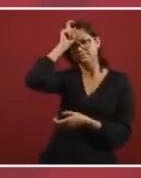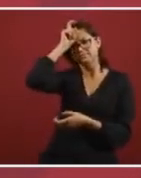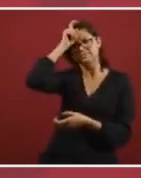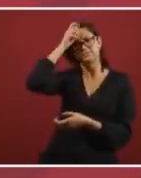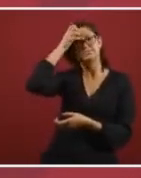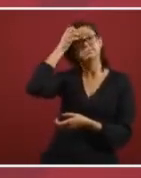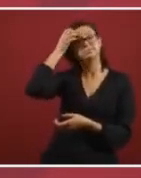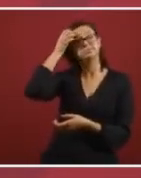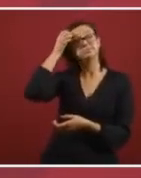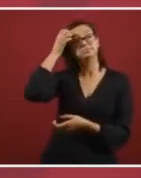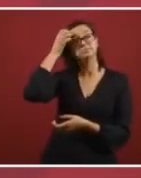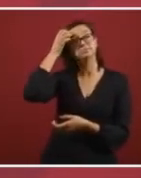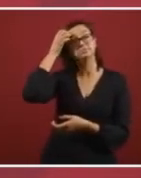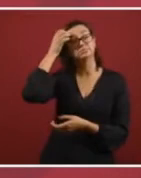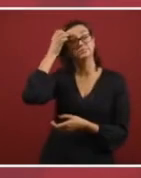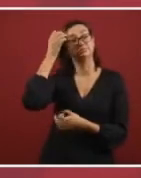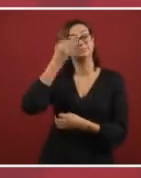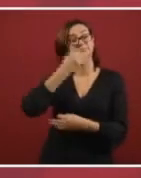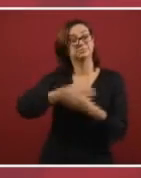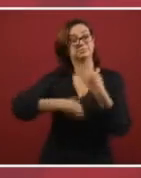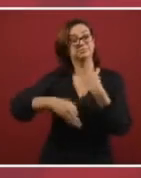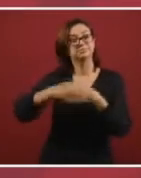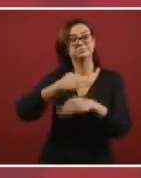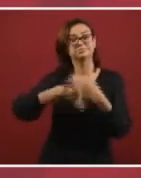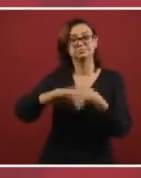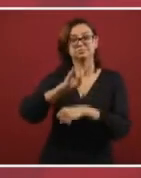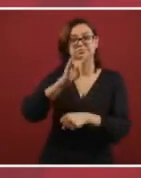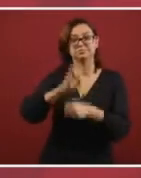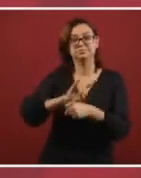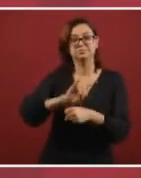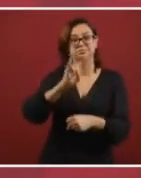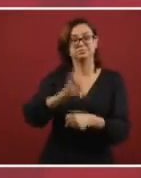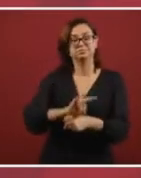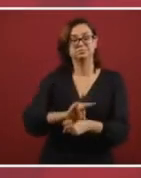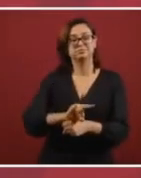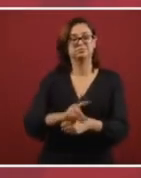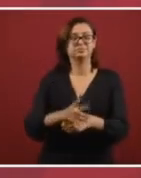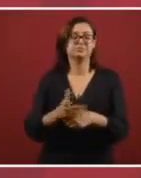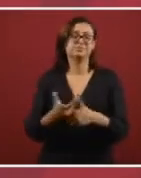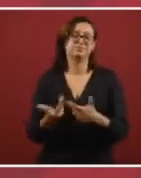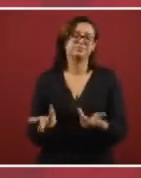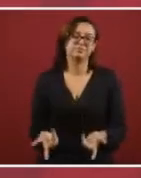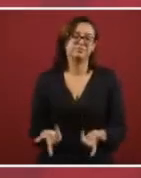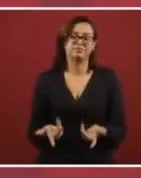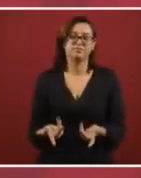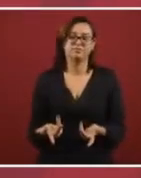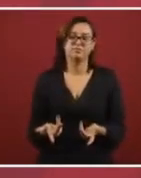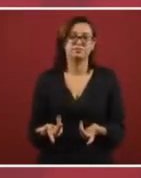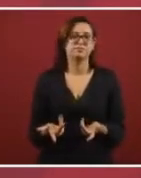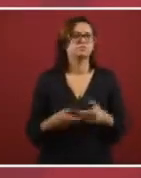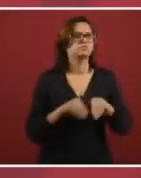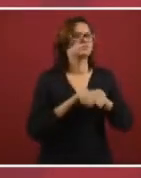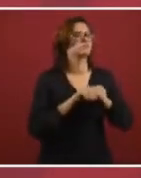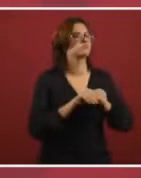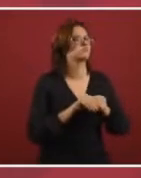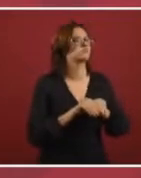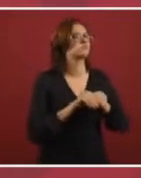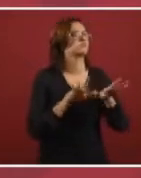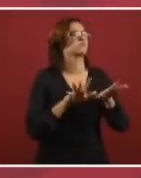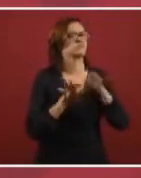all a farsa. A farce. O sea, por un lado, on one side,